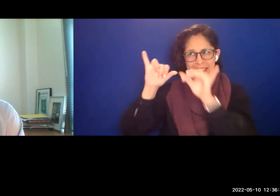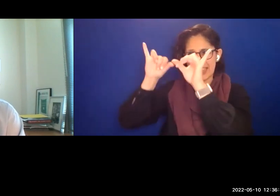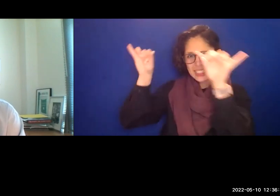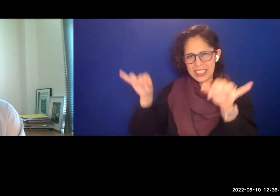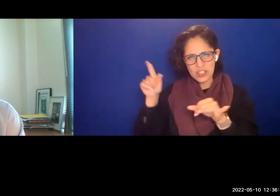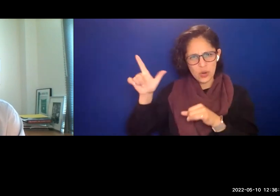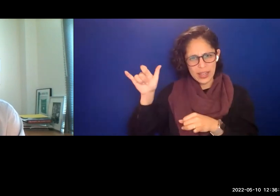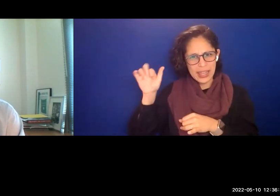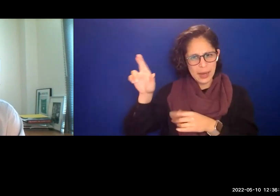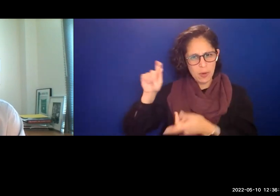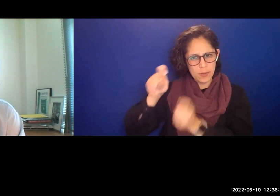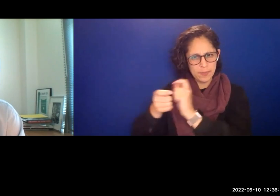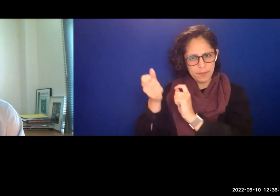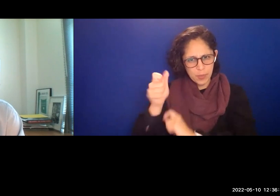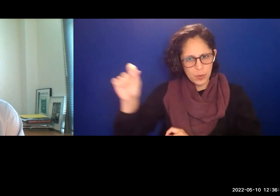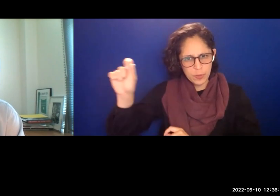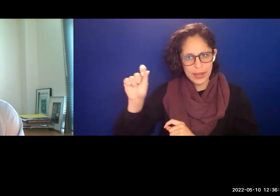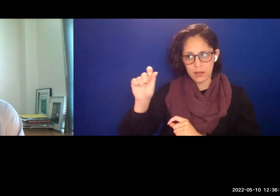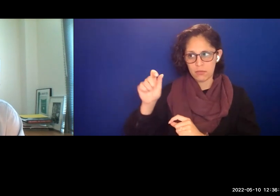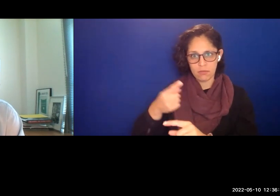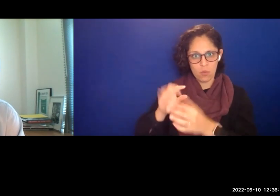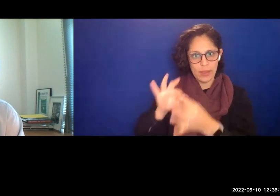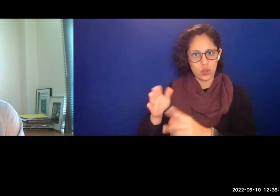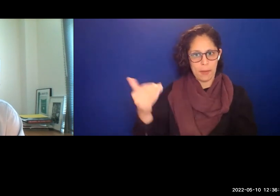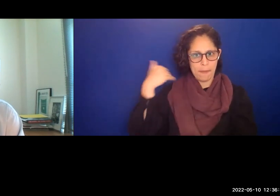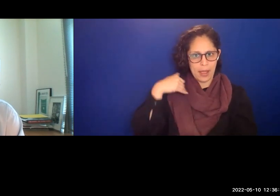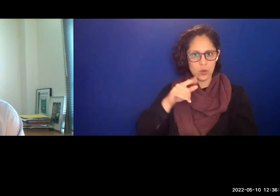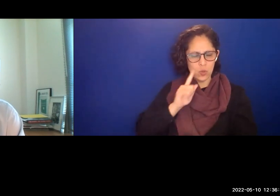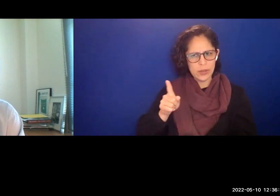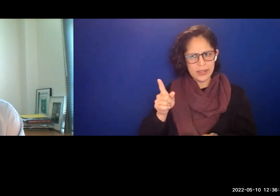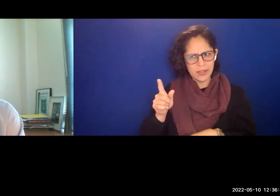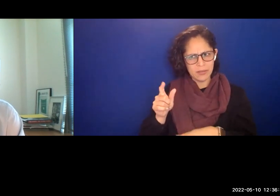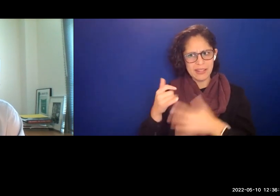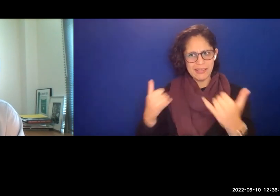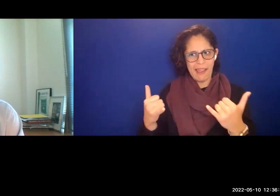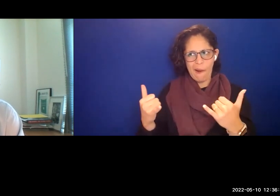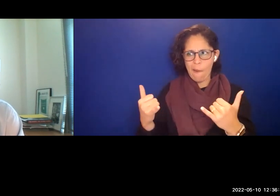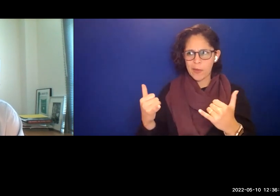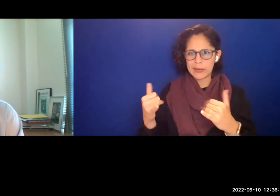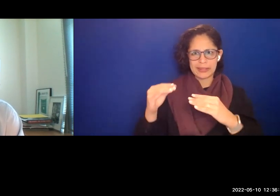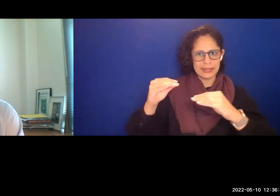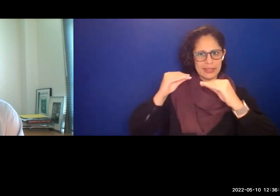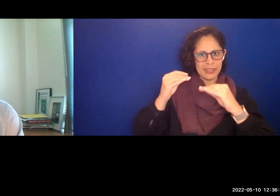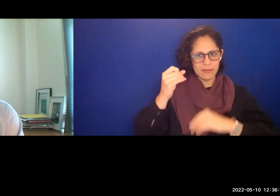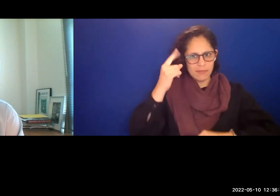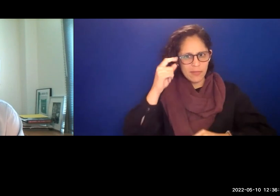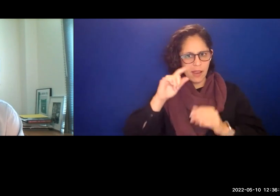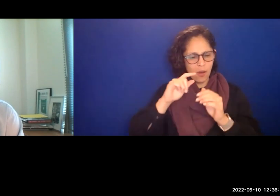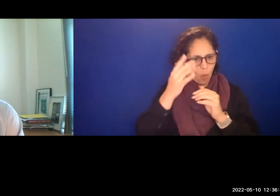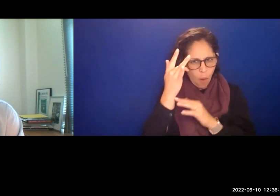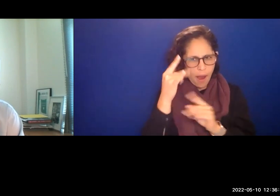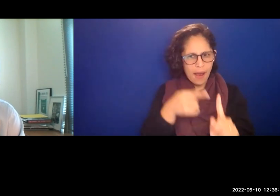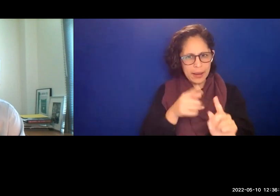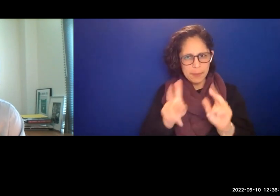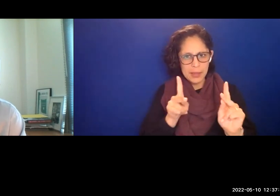the past of the institutional labor movement, can help us to understand sort of why and how workers organize themselves today is the kind